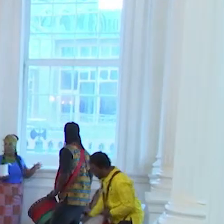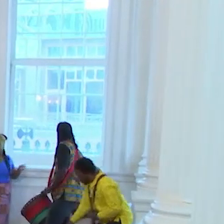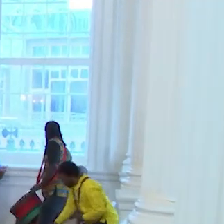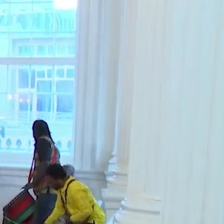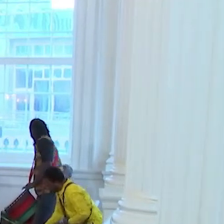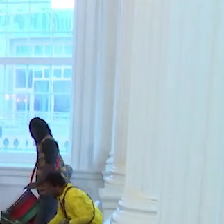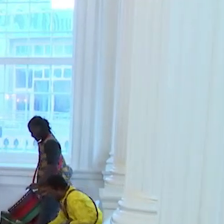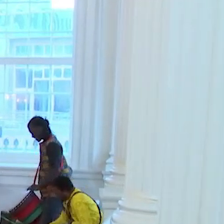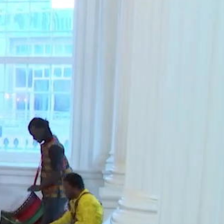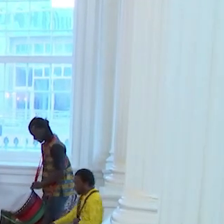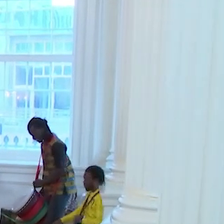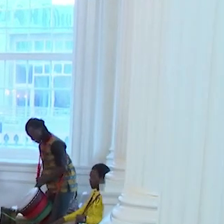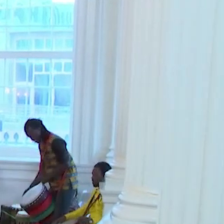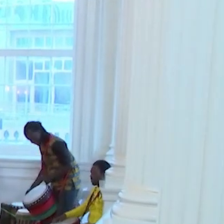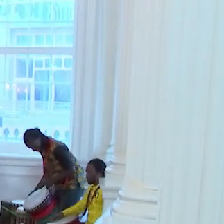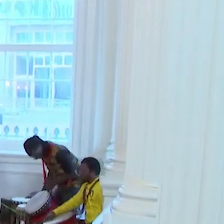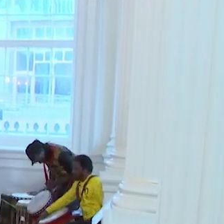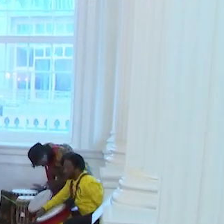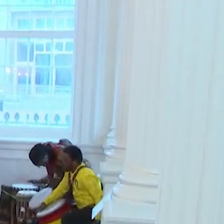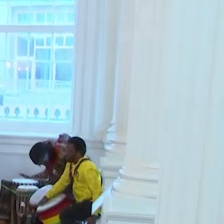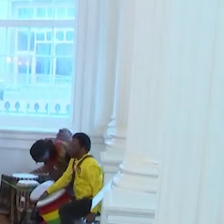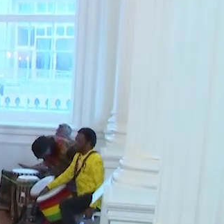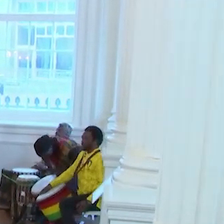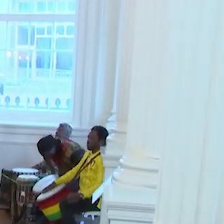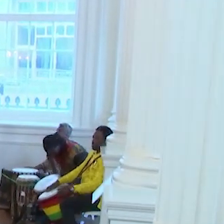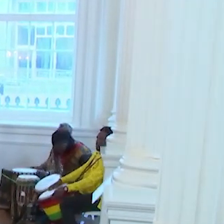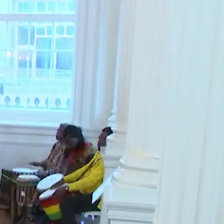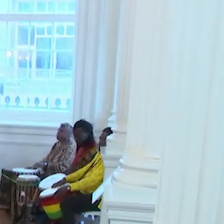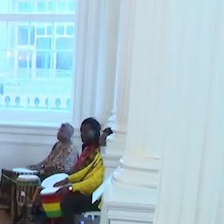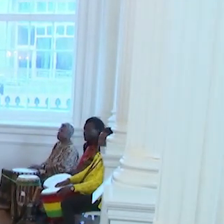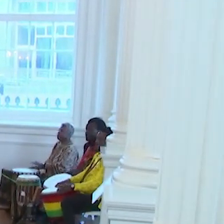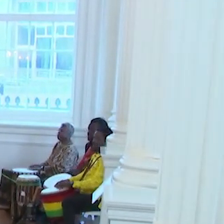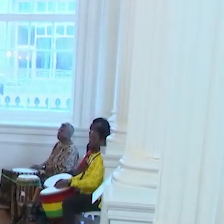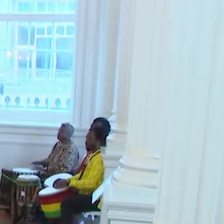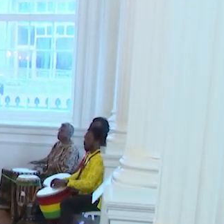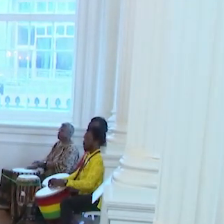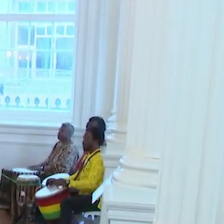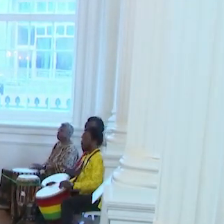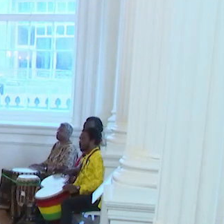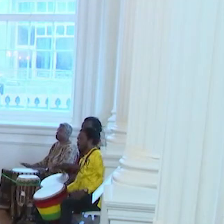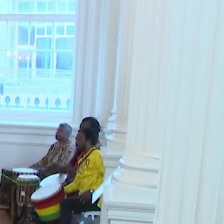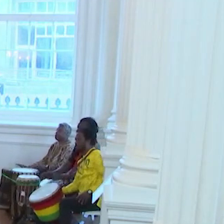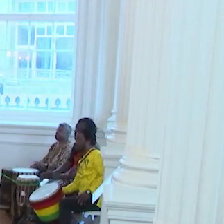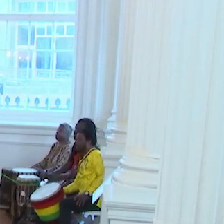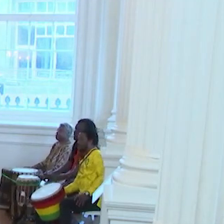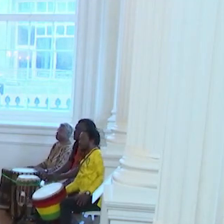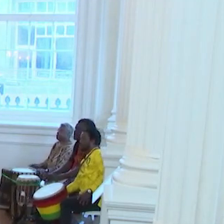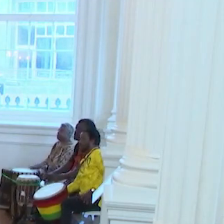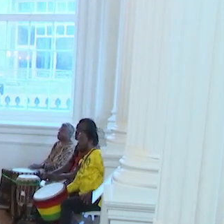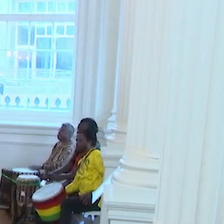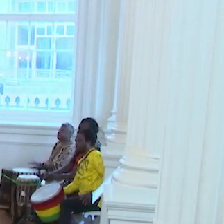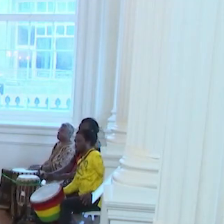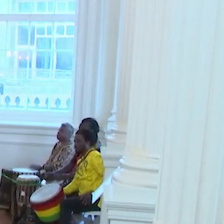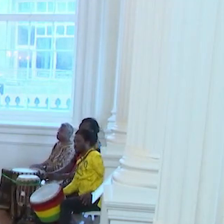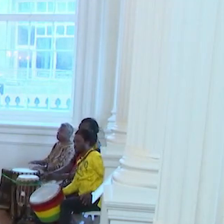On behalf of NEA Arts, I'd like to thank you for having us help you celebrate this Black History